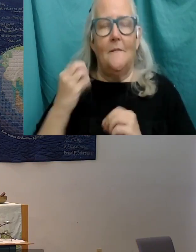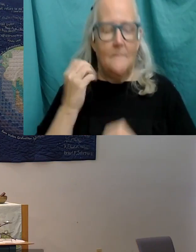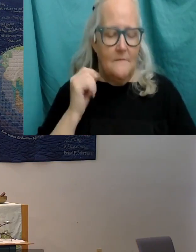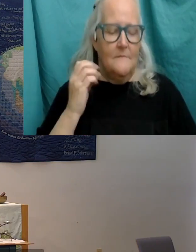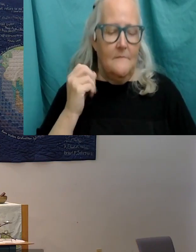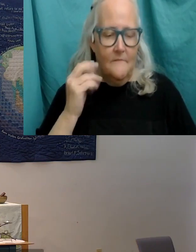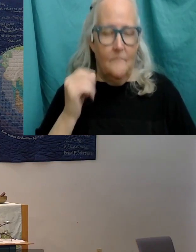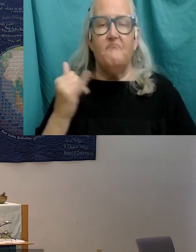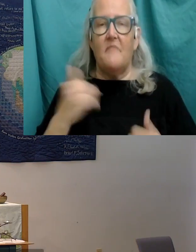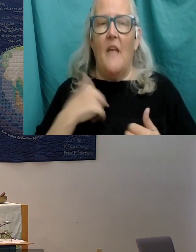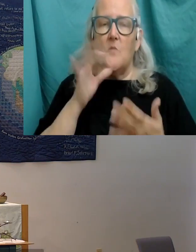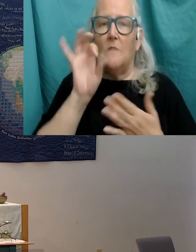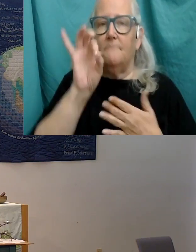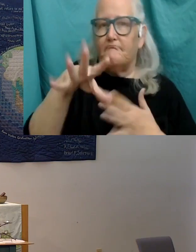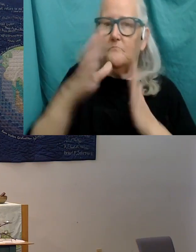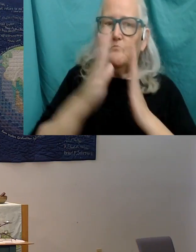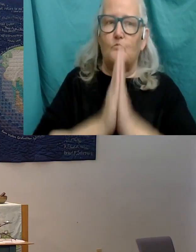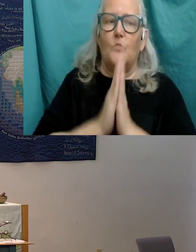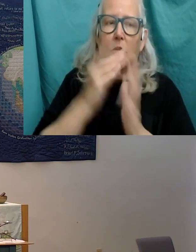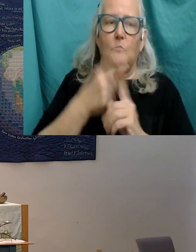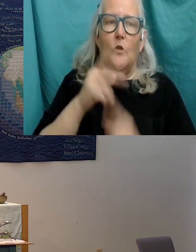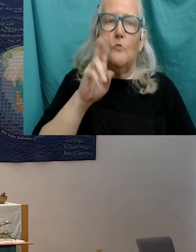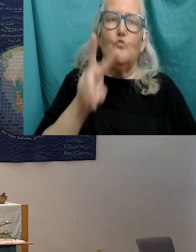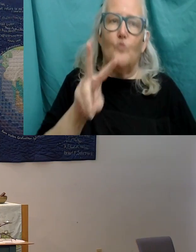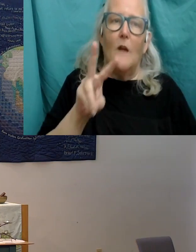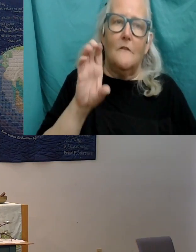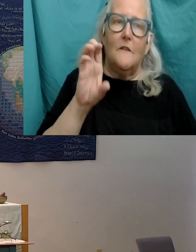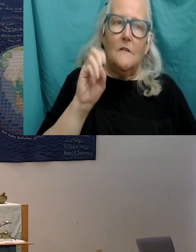the Reverend Caitlin Cotter Coilberg.